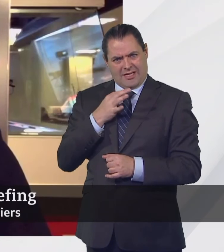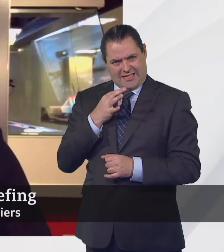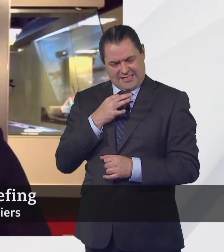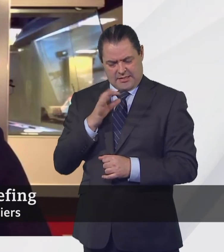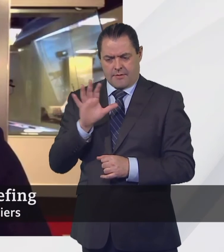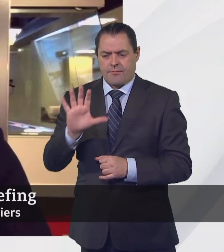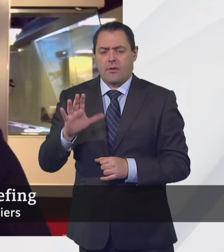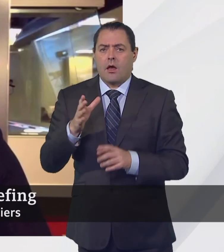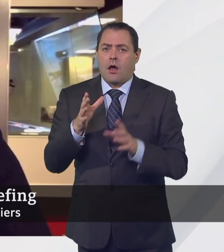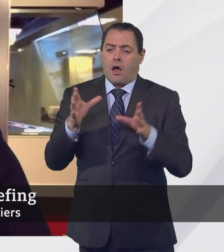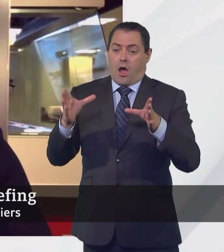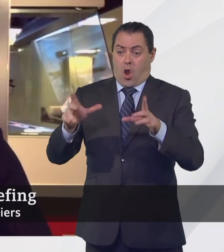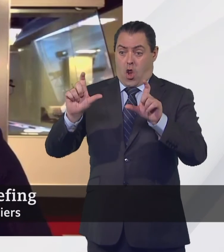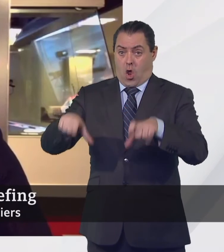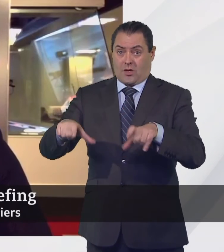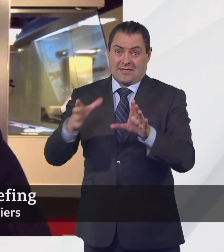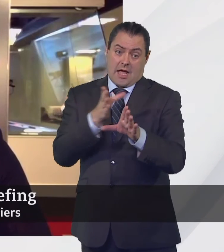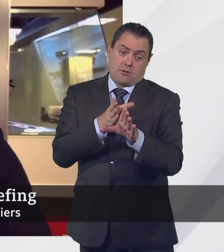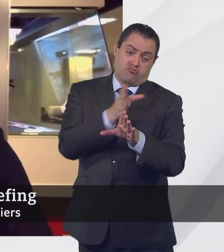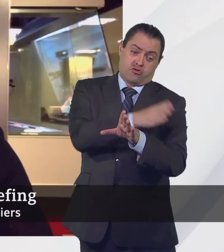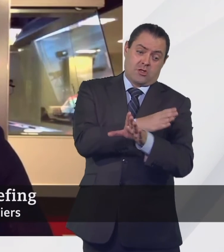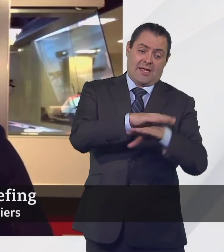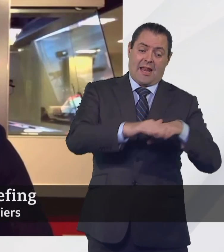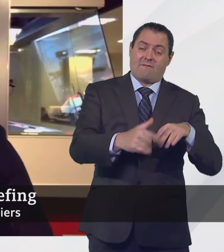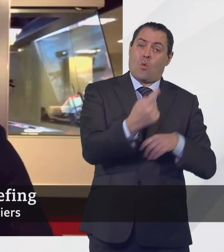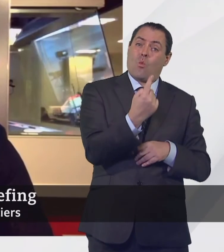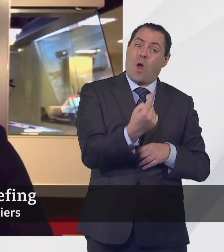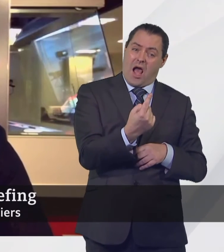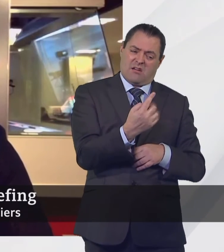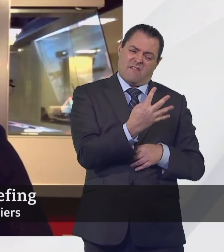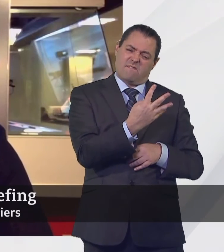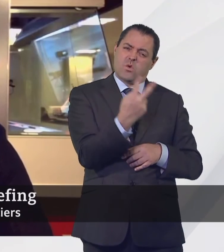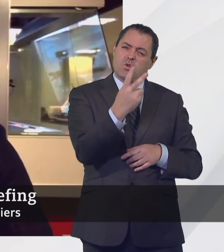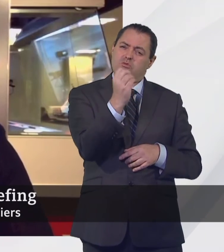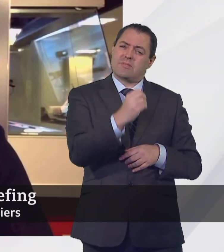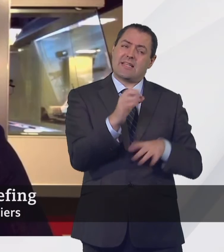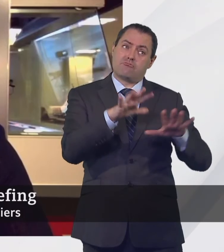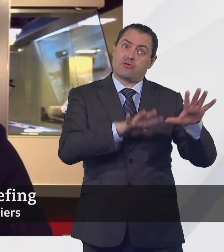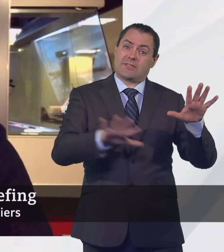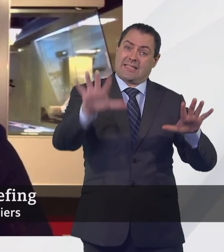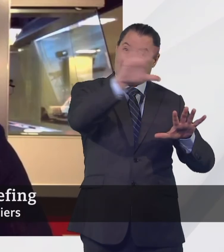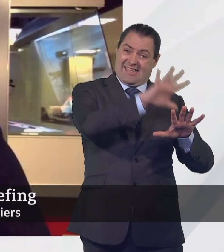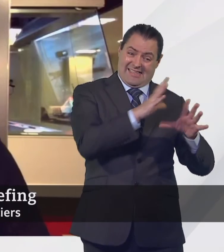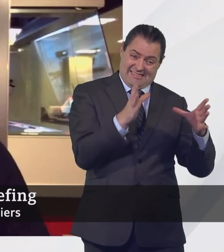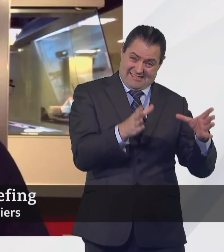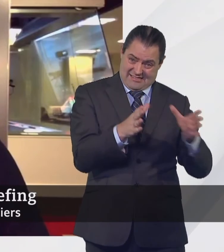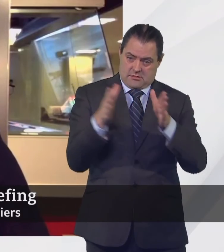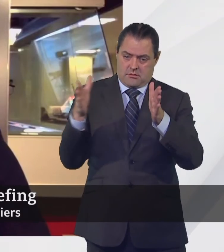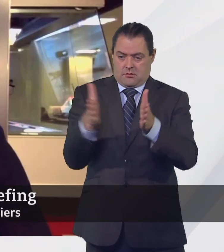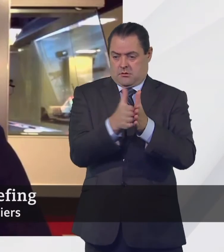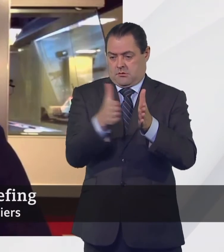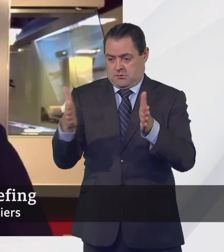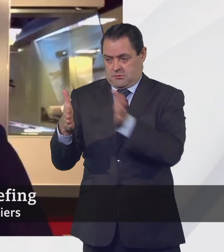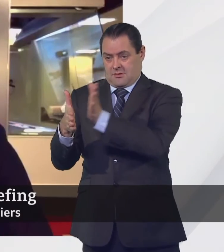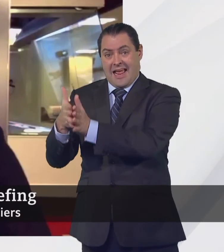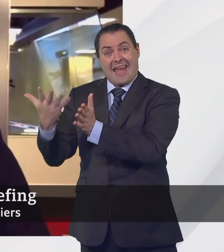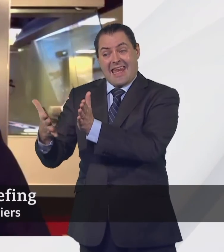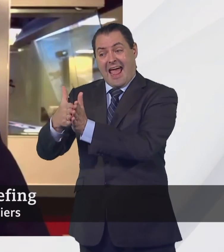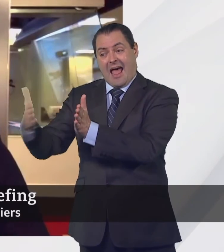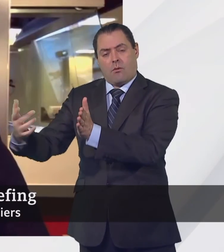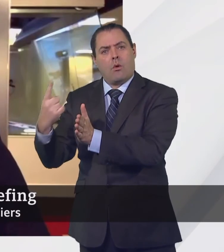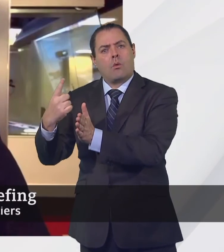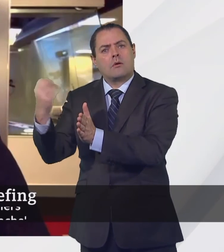just 1% of the population in Tier 1. Are you trying to anticipate in the decisions you've taken